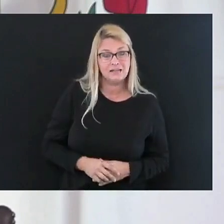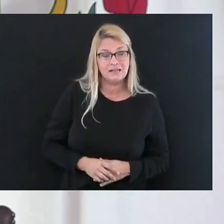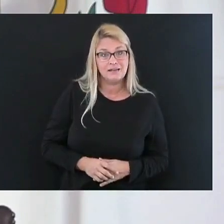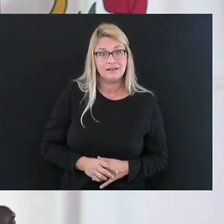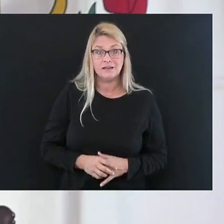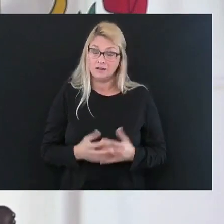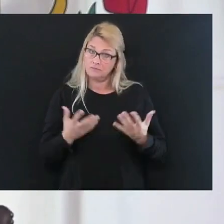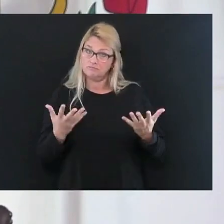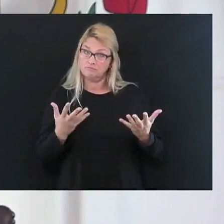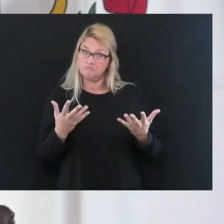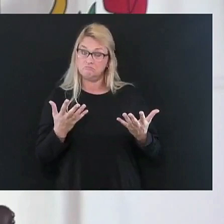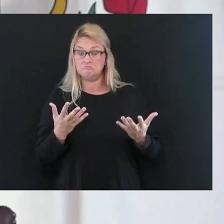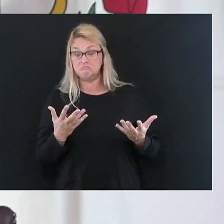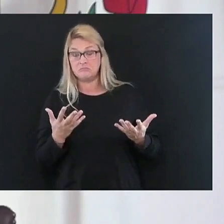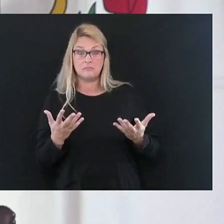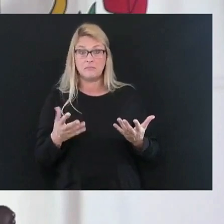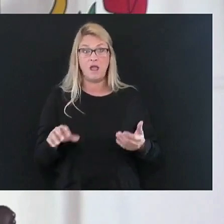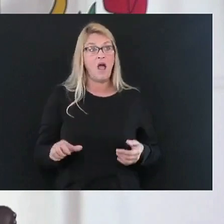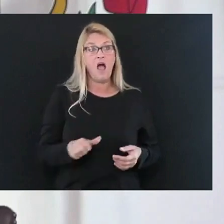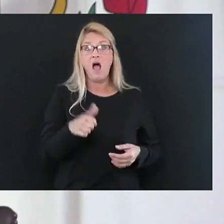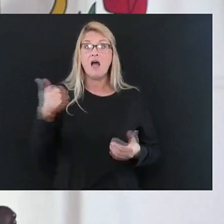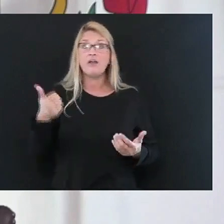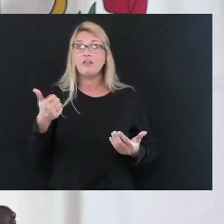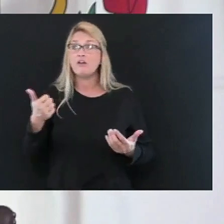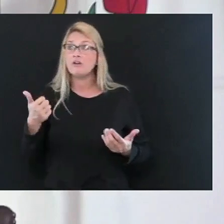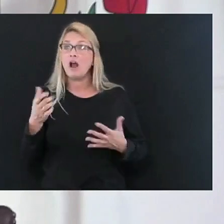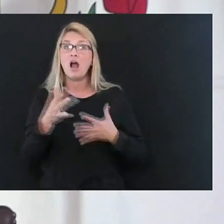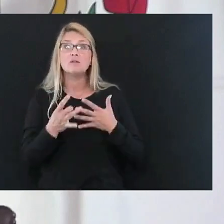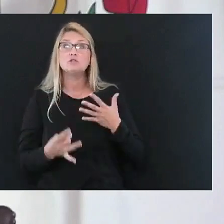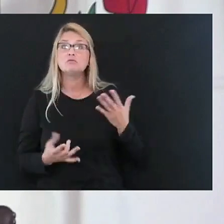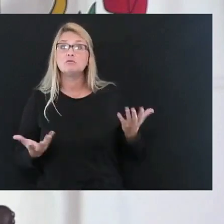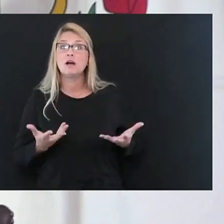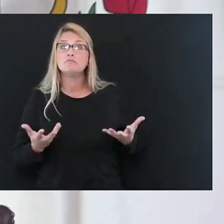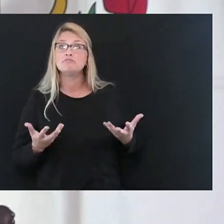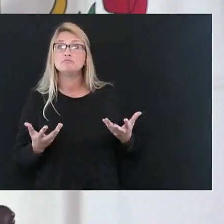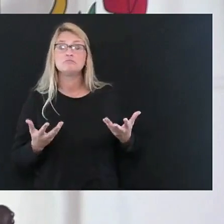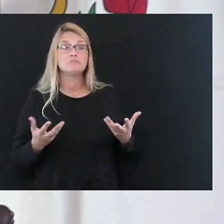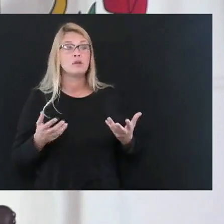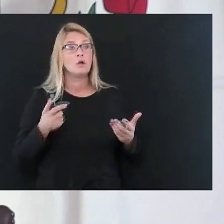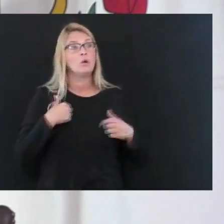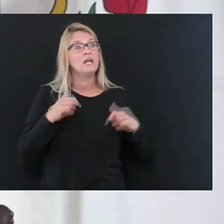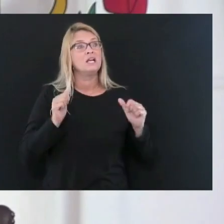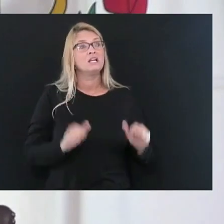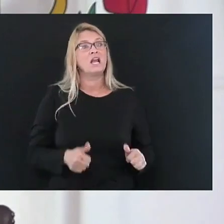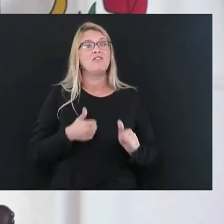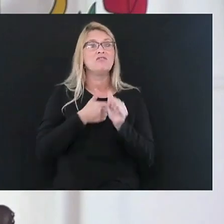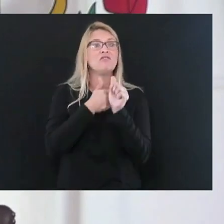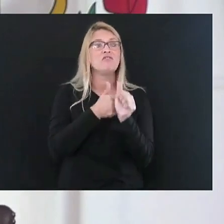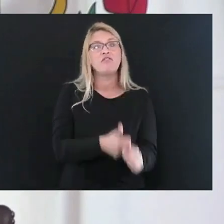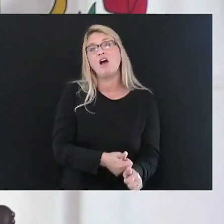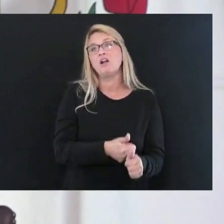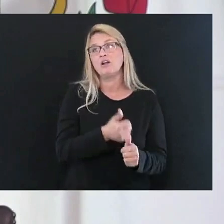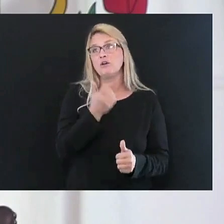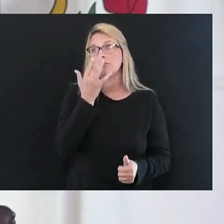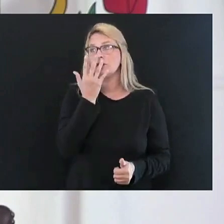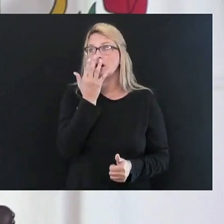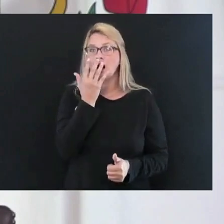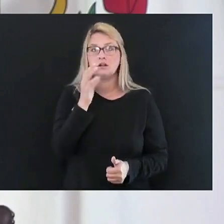That's one alternative. Another alternative is we could purely go by the color codes of the Harvard